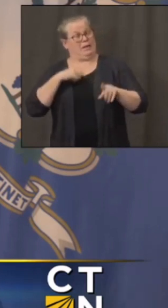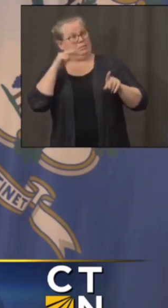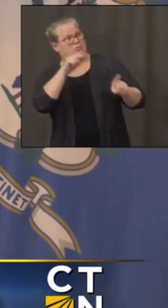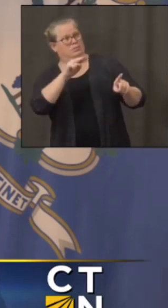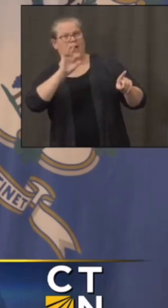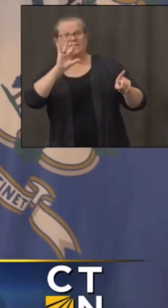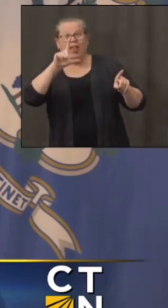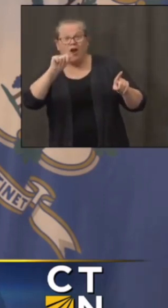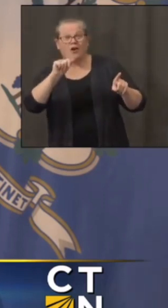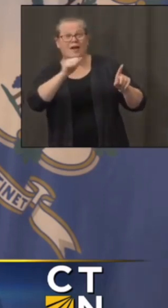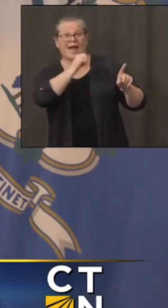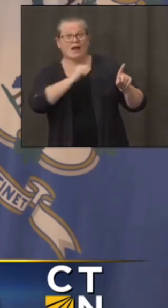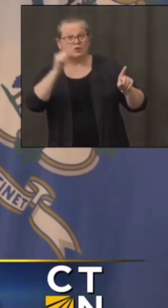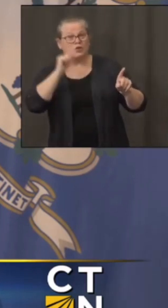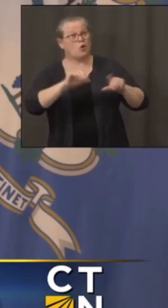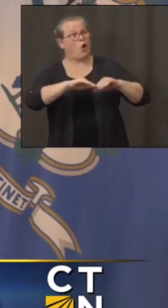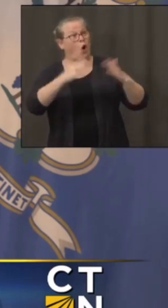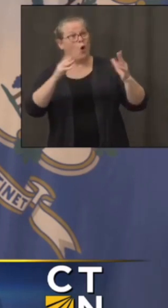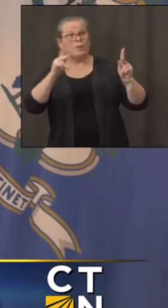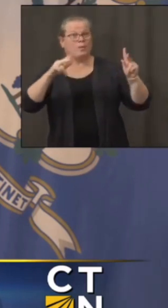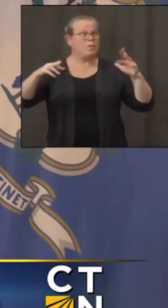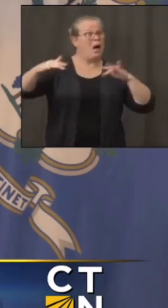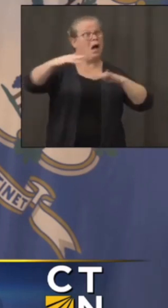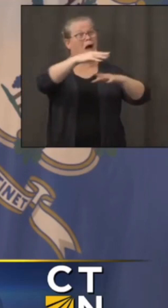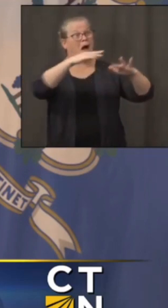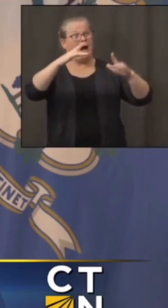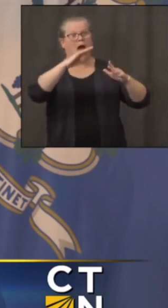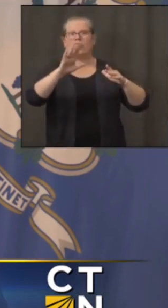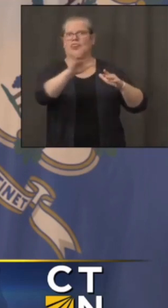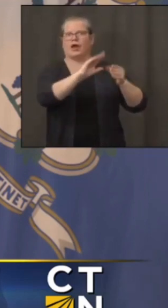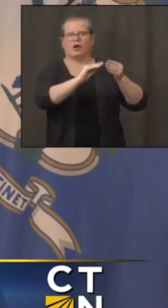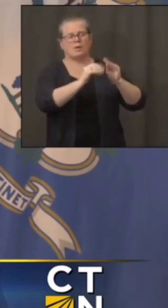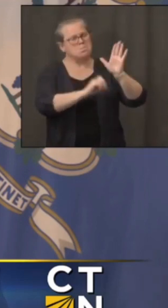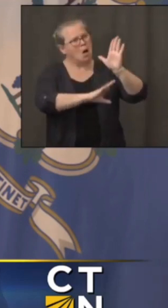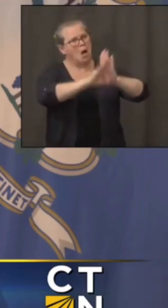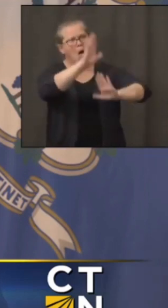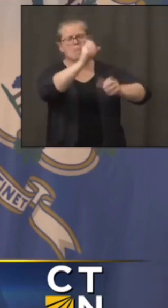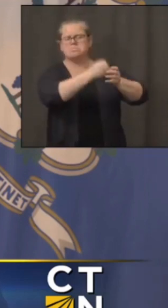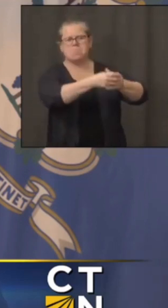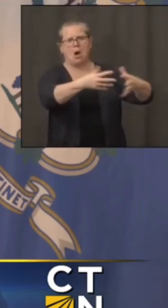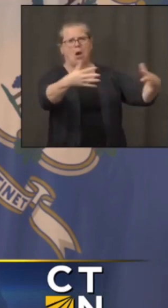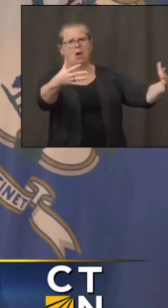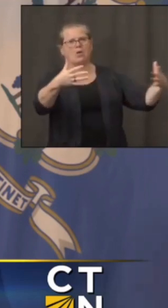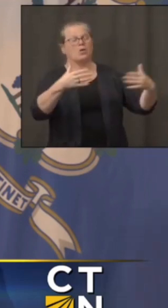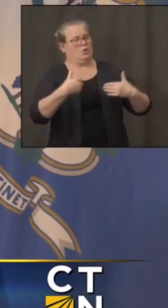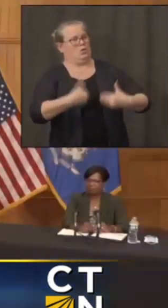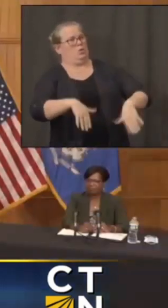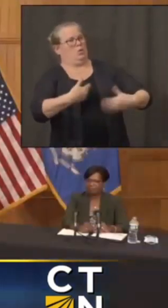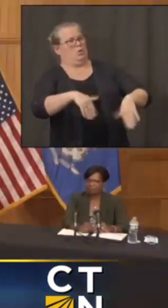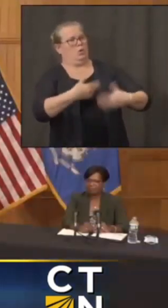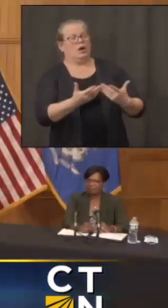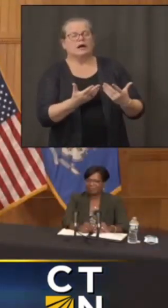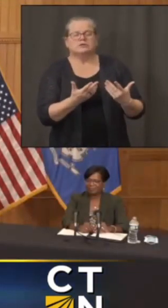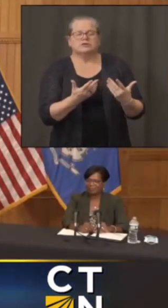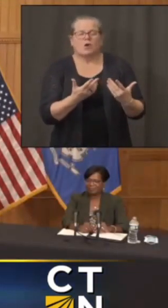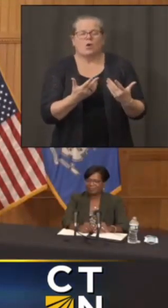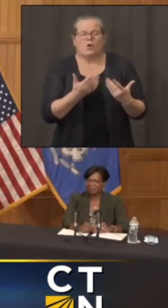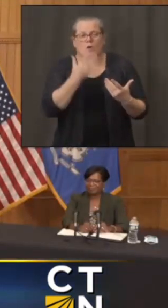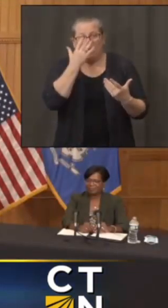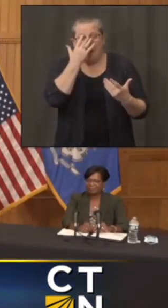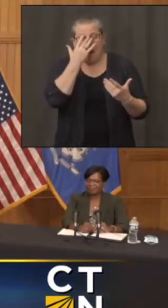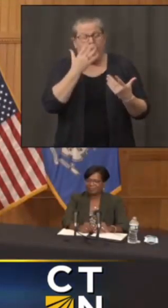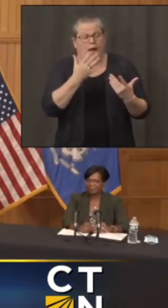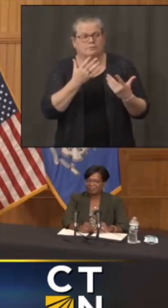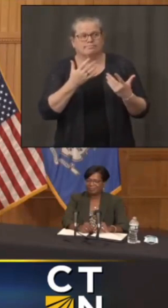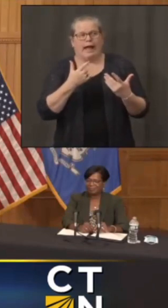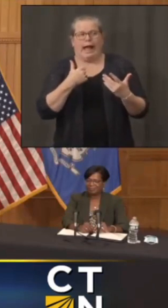side of caution there. Okay, and I just wanted to give Paul Mounds another chance to answer the football